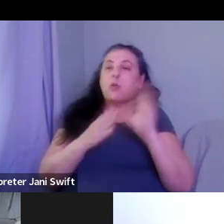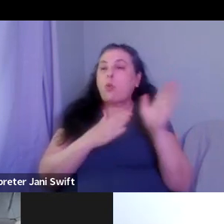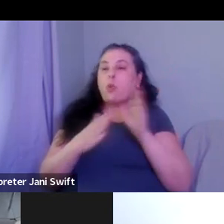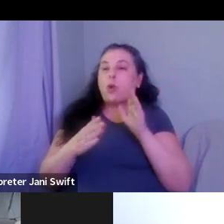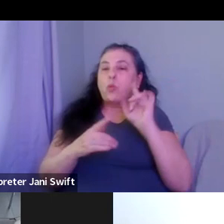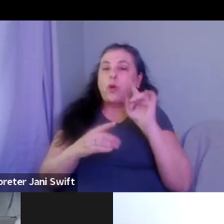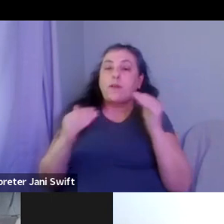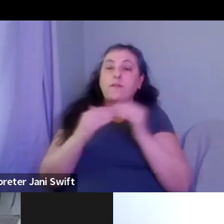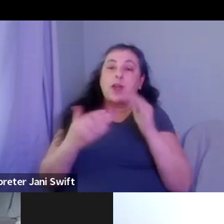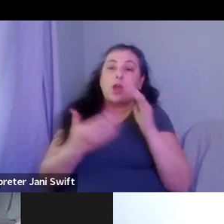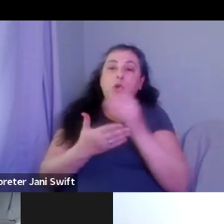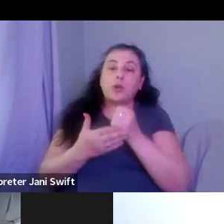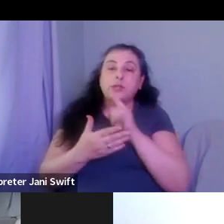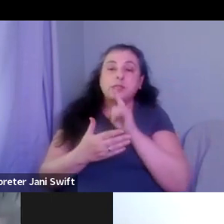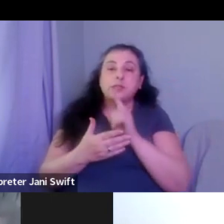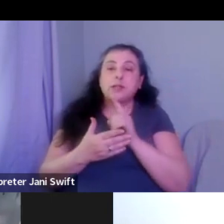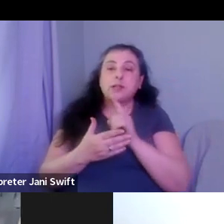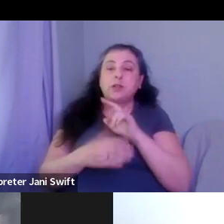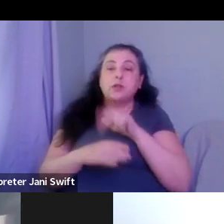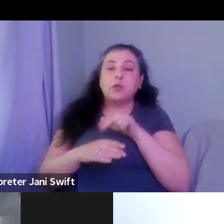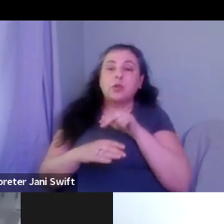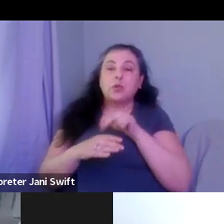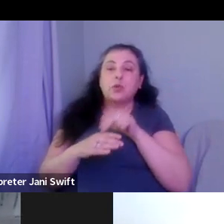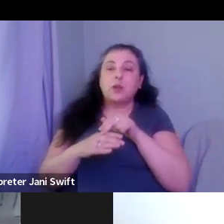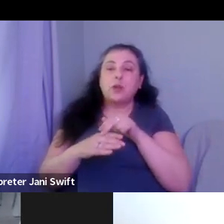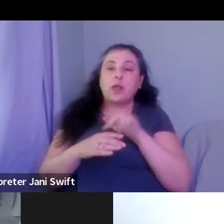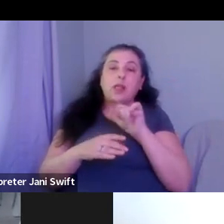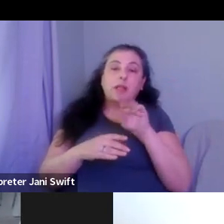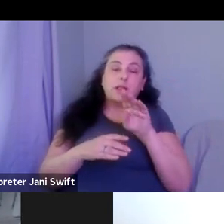Fair Wage. One Fair Wage is a national